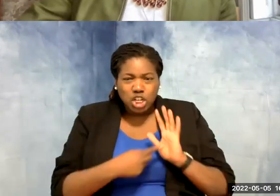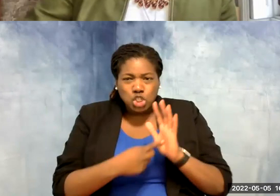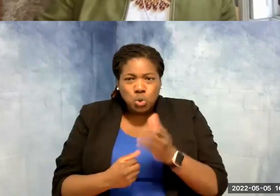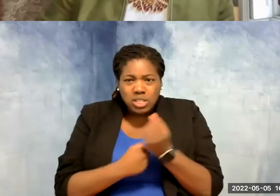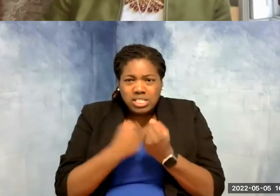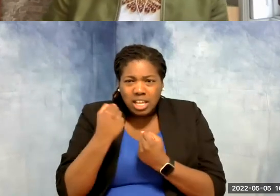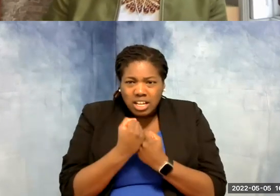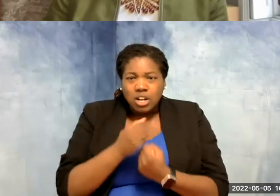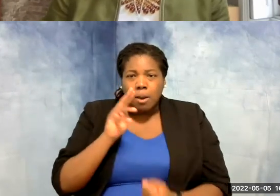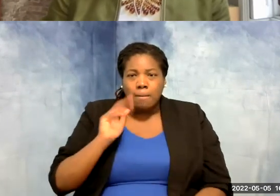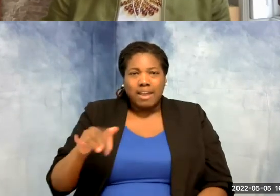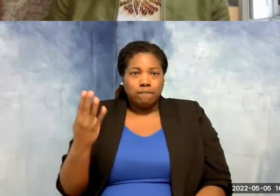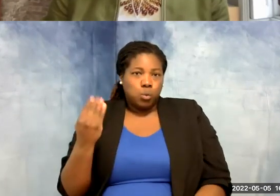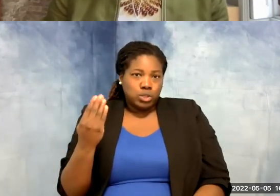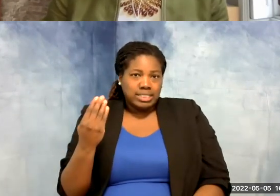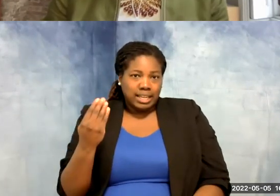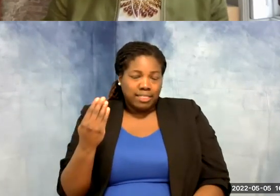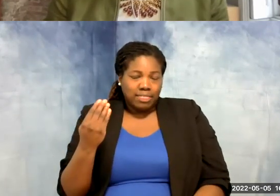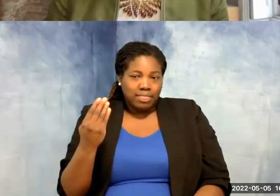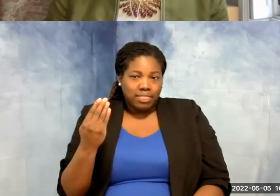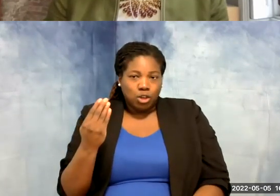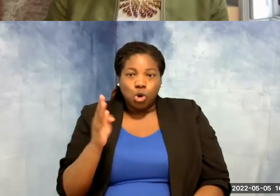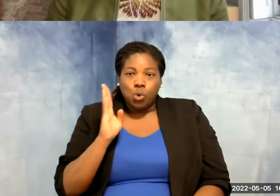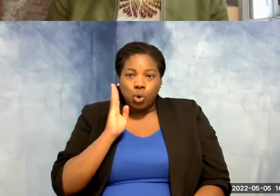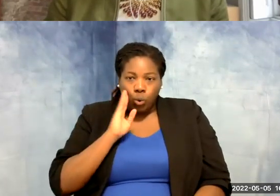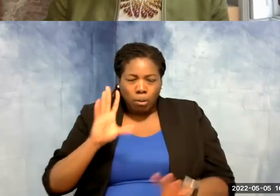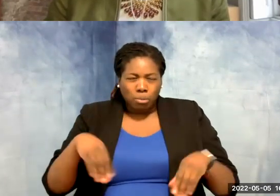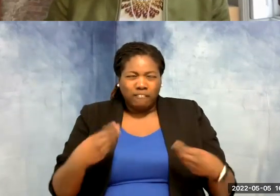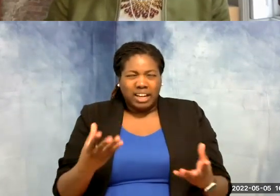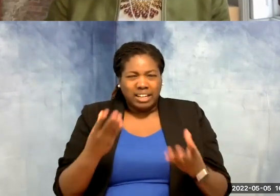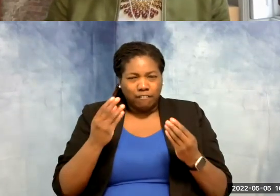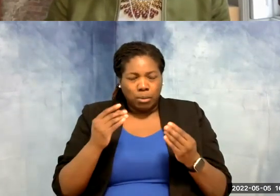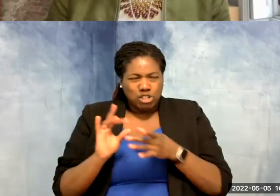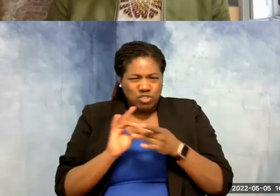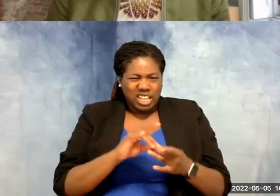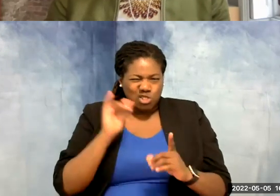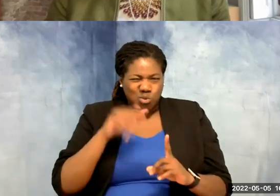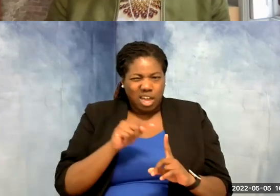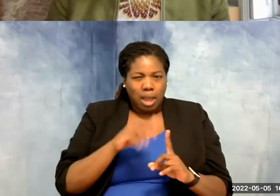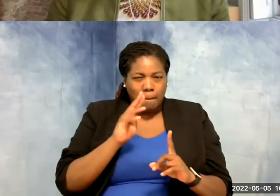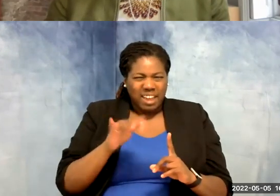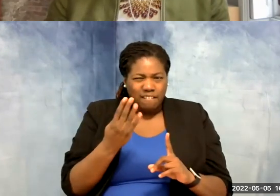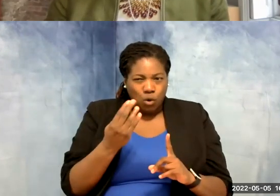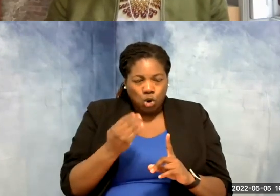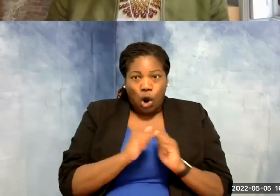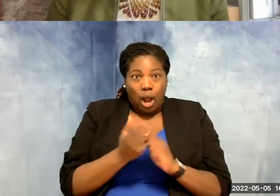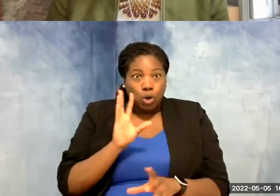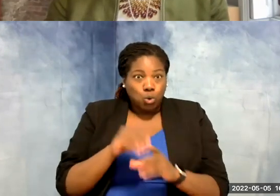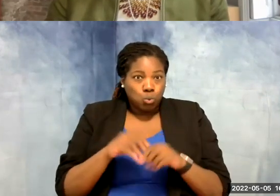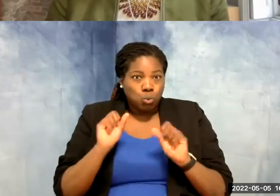up here on May 14th. We'll be giving you some more information about that later or how to get